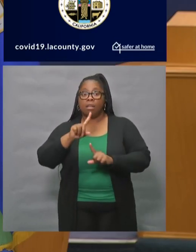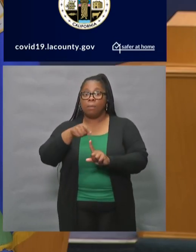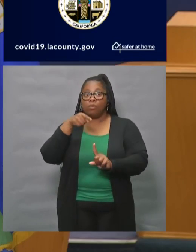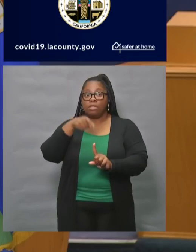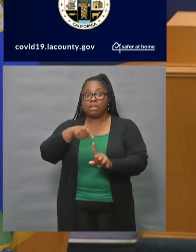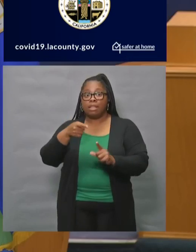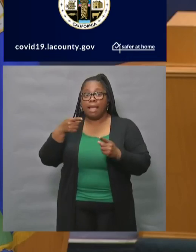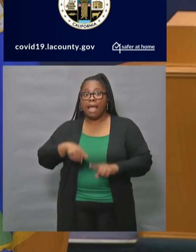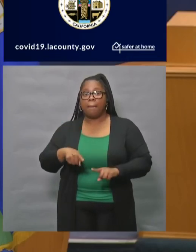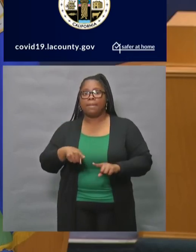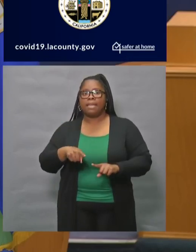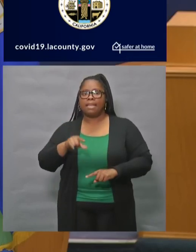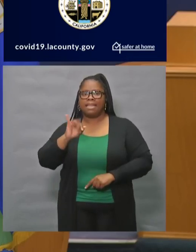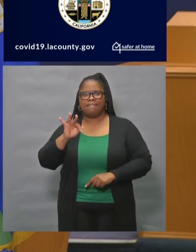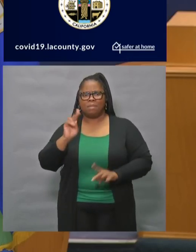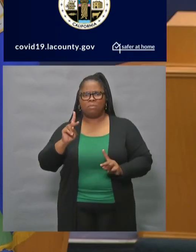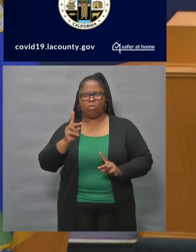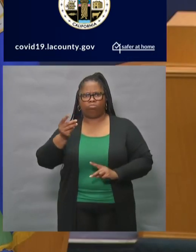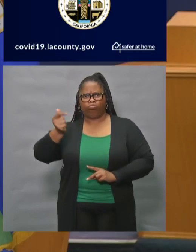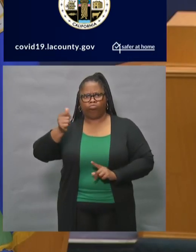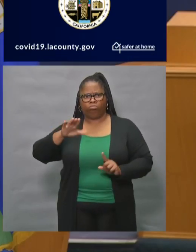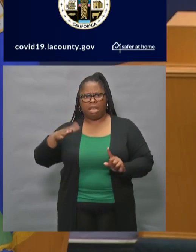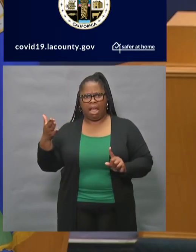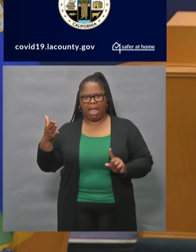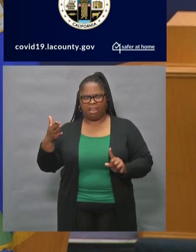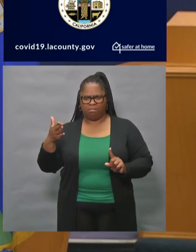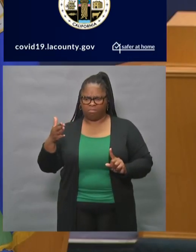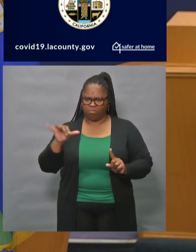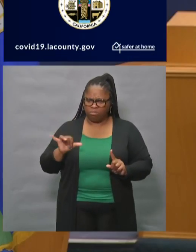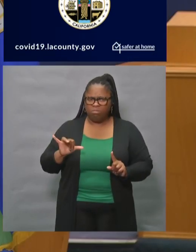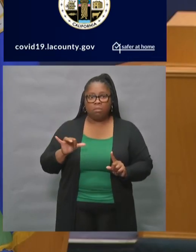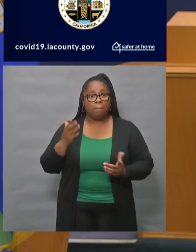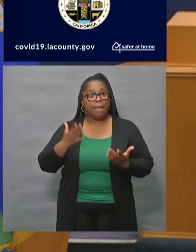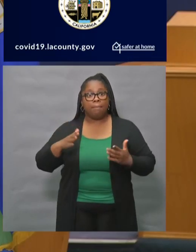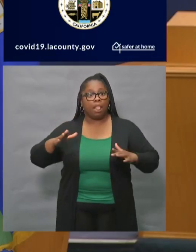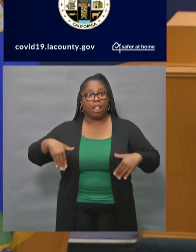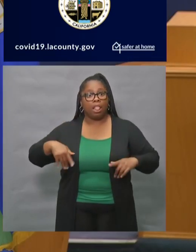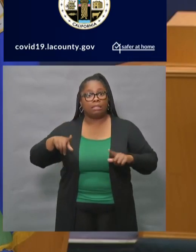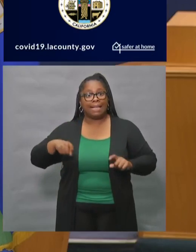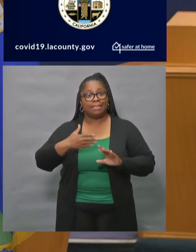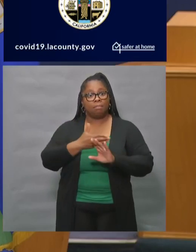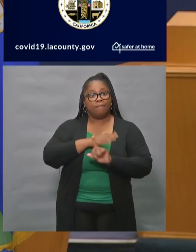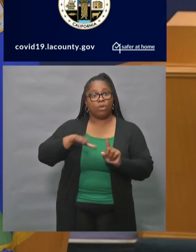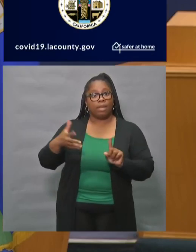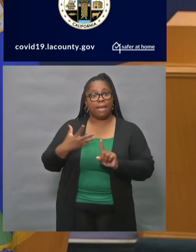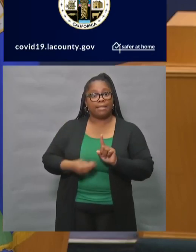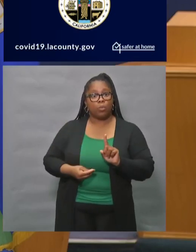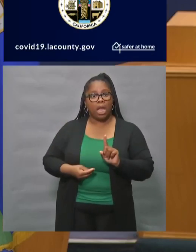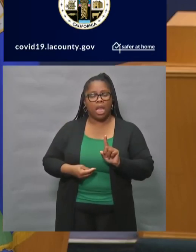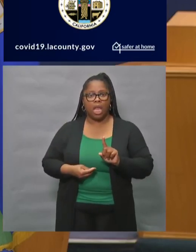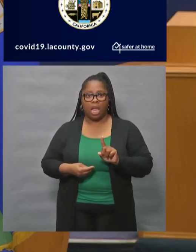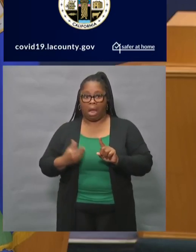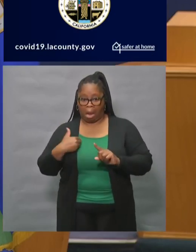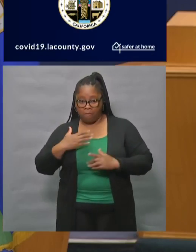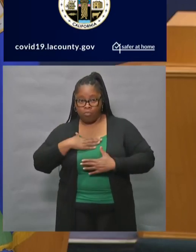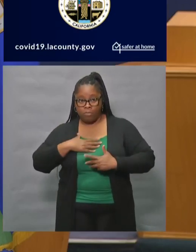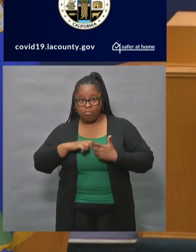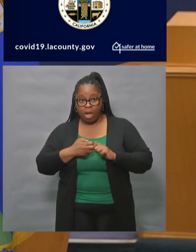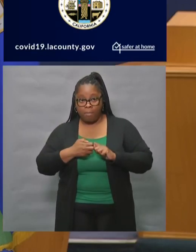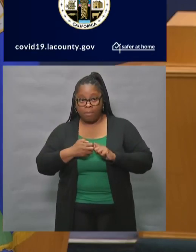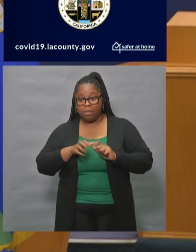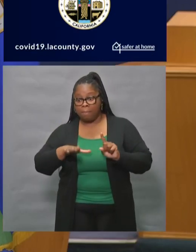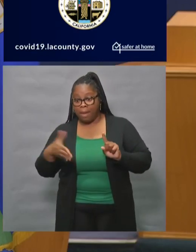happening when people are dying rather quickly, that they may not have been tested before they passed away, in which case they would be tested